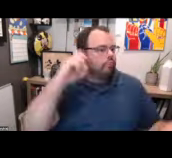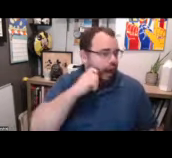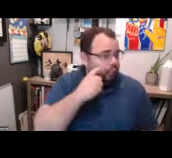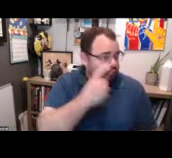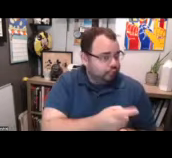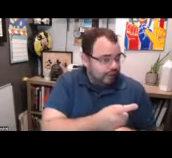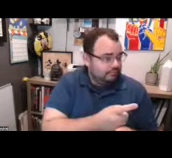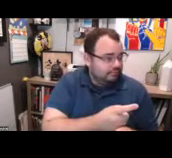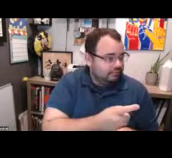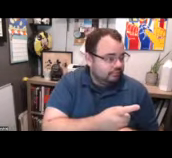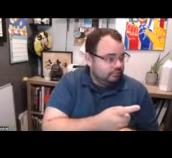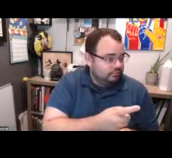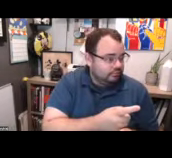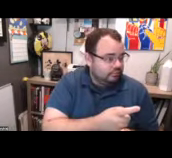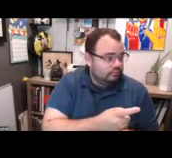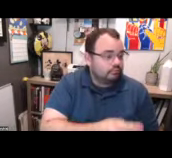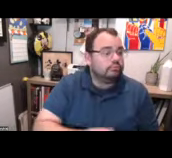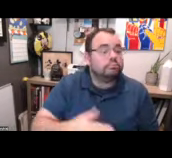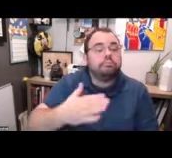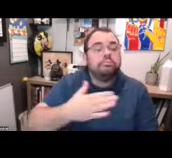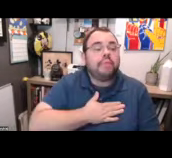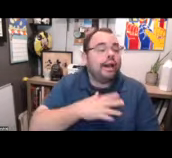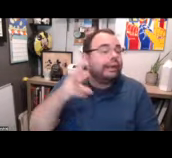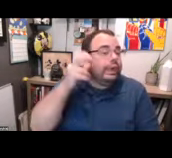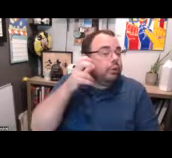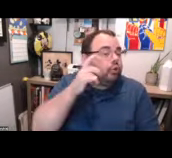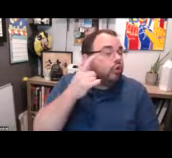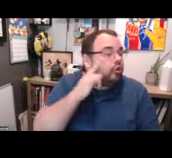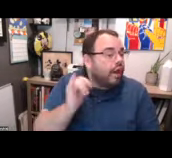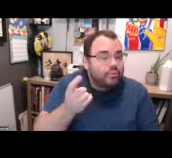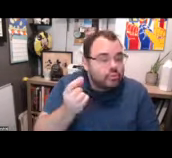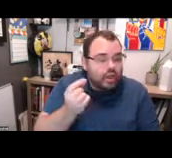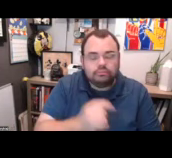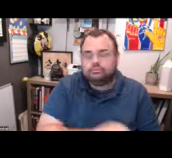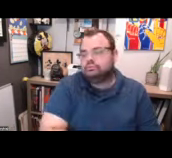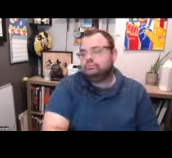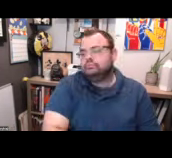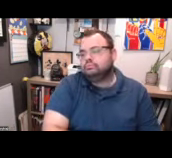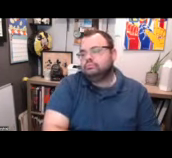apple, that means you will hear it louder, apple.